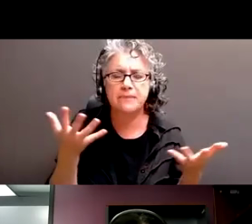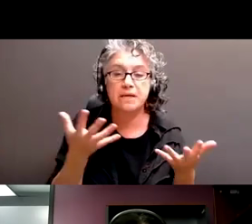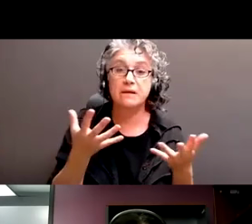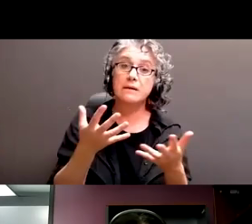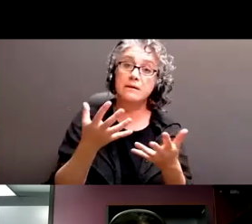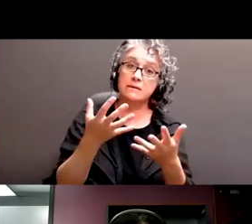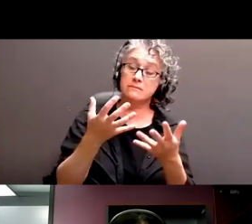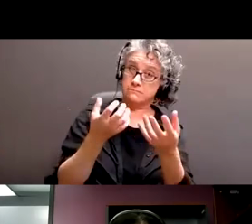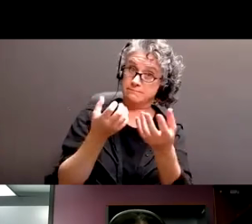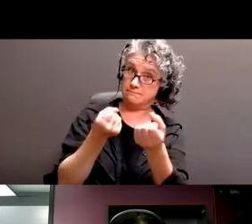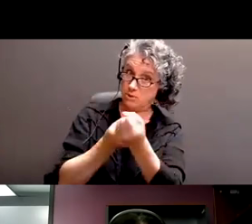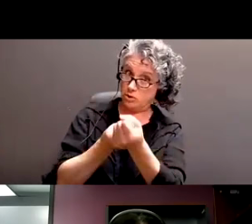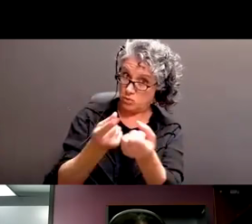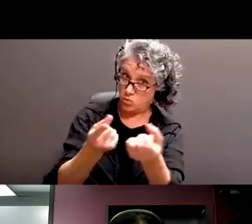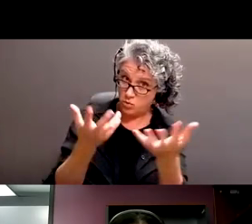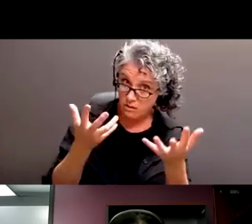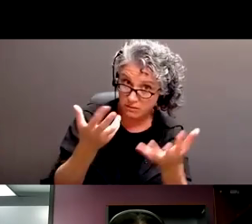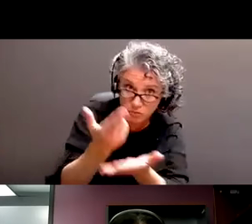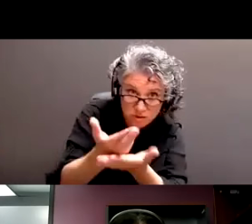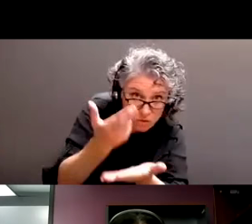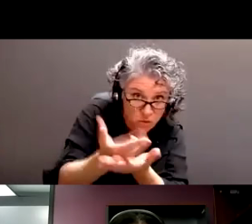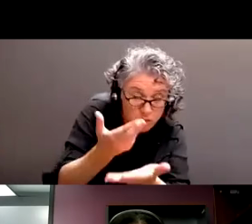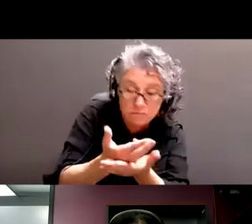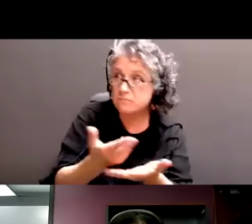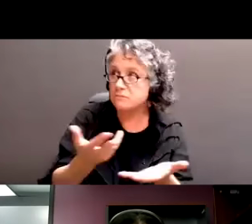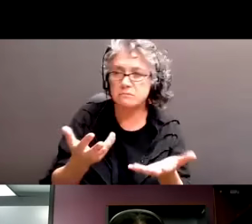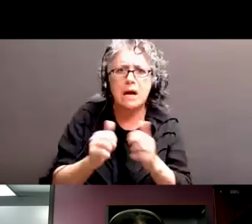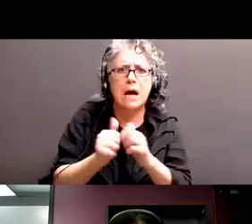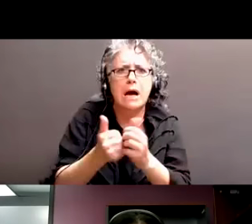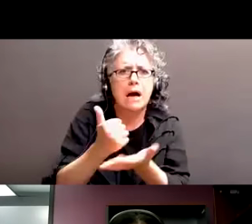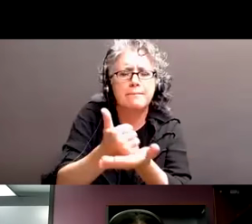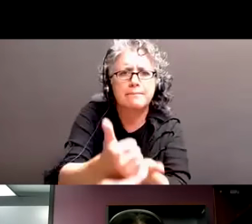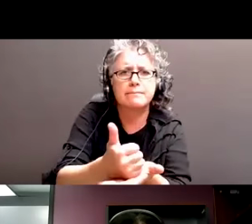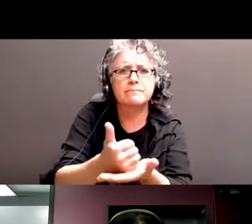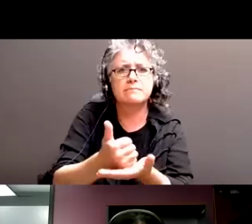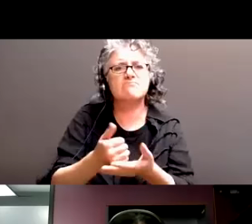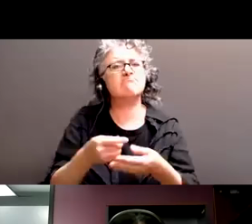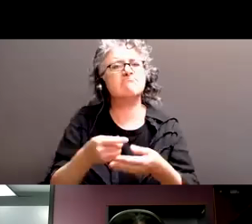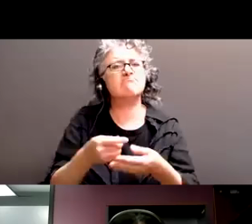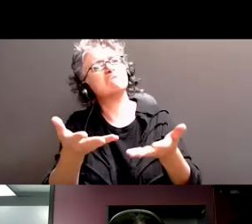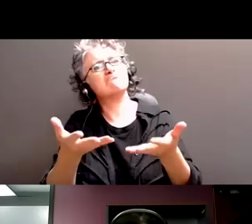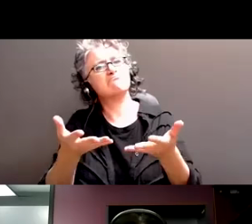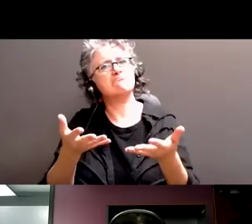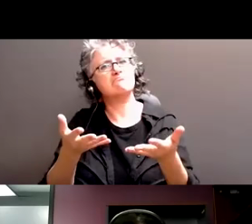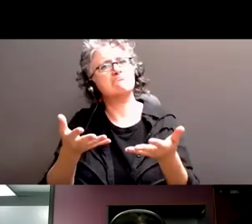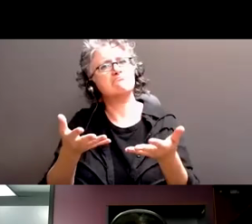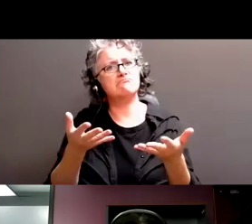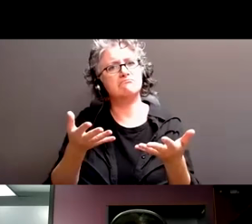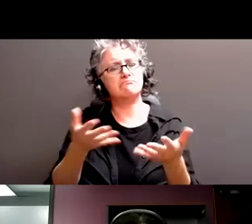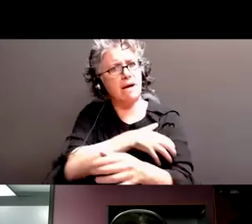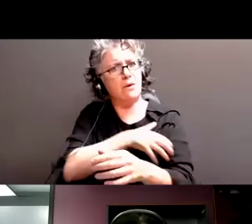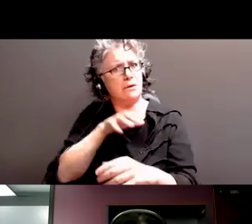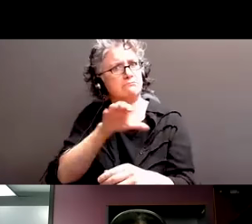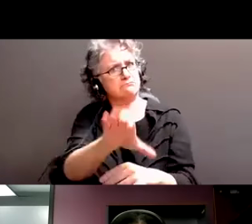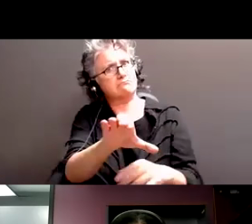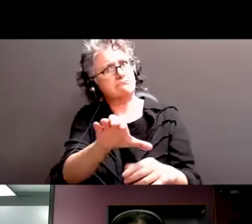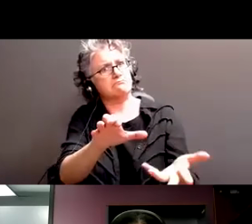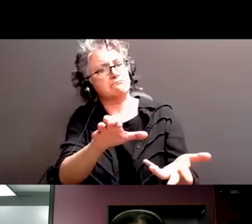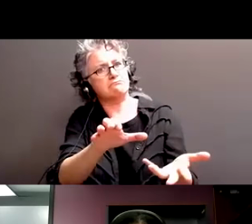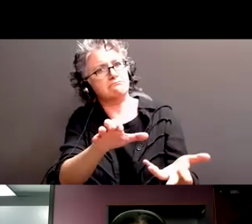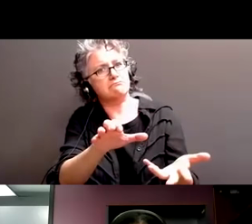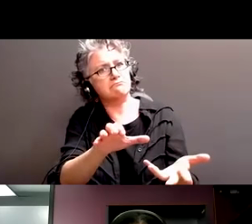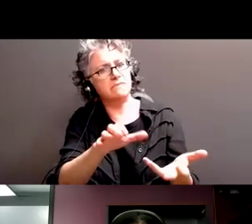that you're looking for? Is it resources that you're looking for? How can we help you? Just to give you a little bit of power back. So, you know,